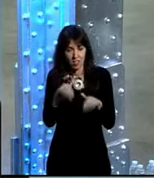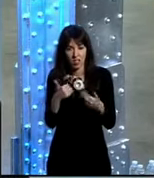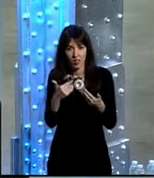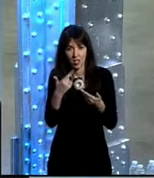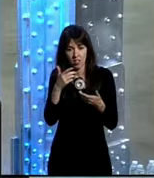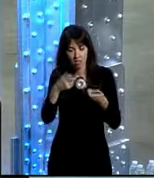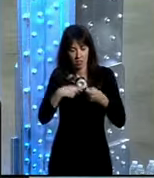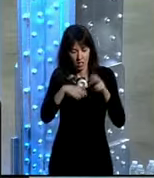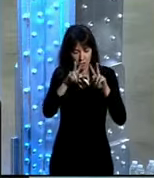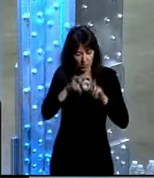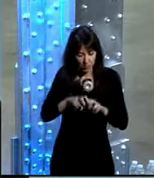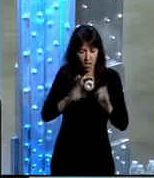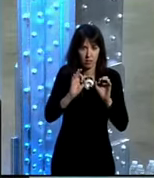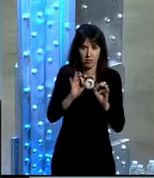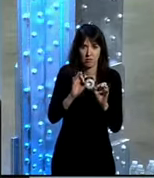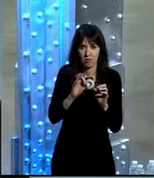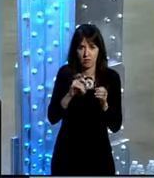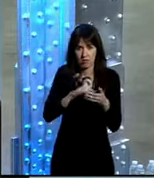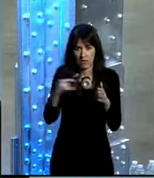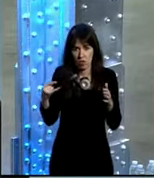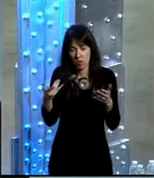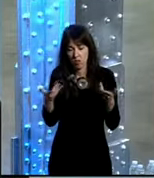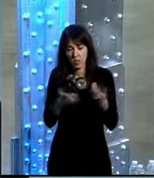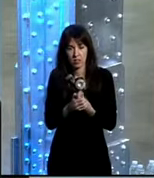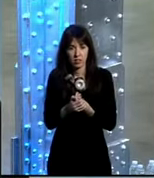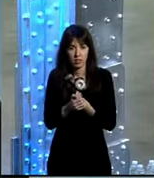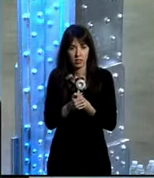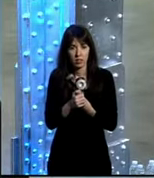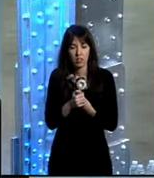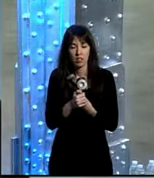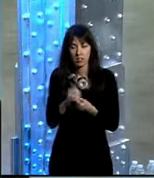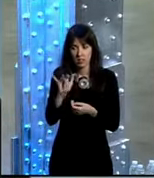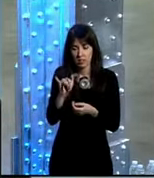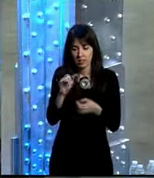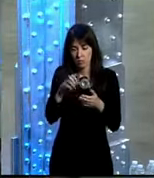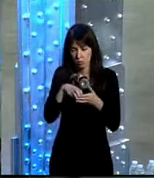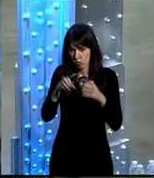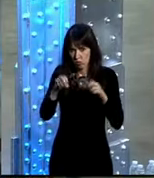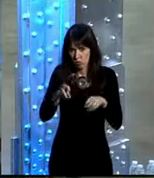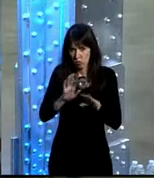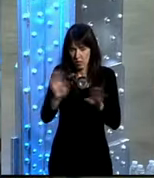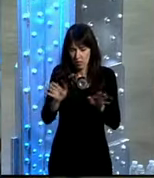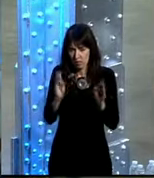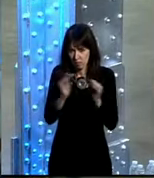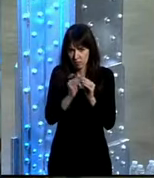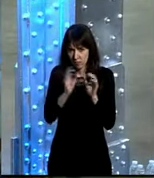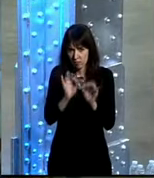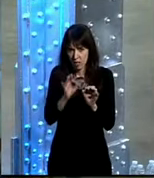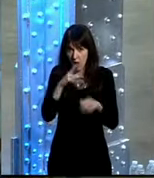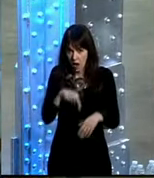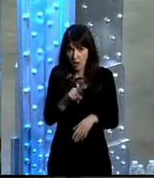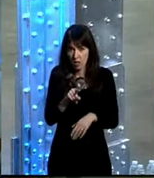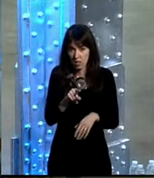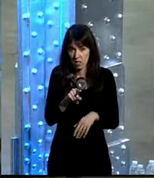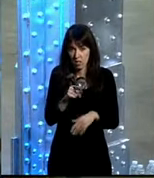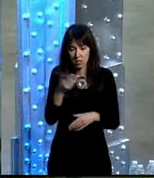what takes us to the point of finding new technologies, I believe. May I say something, please?